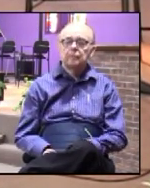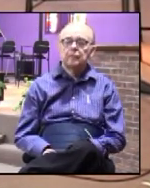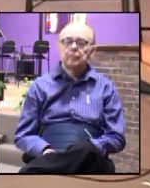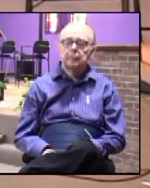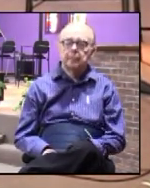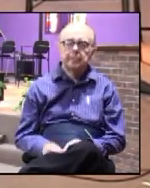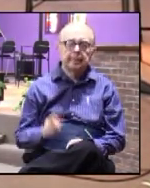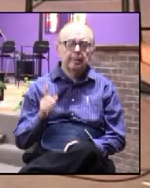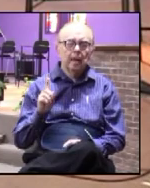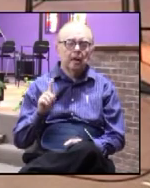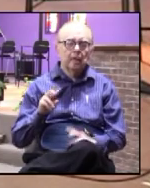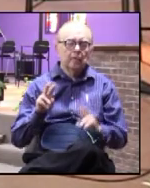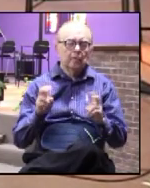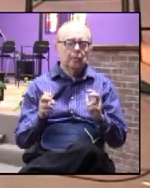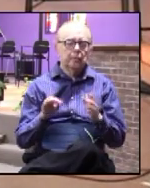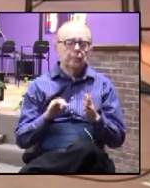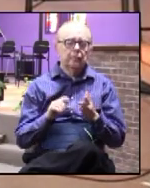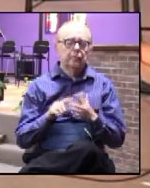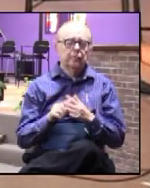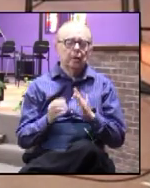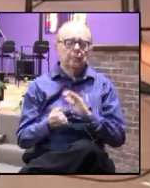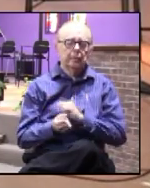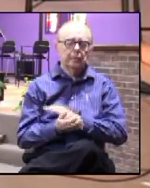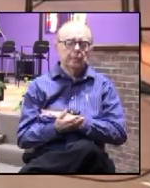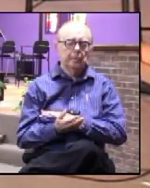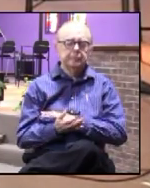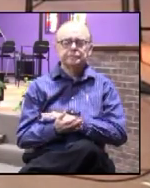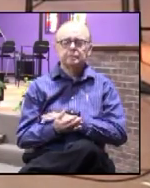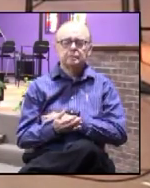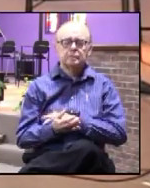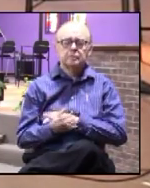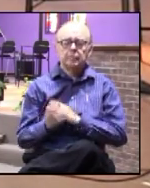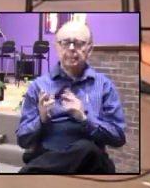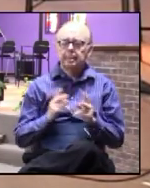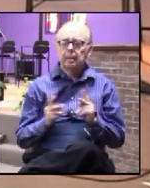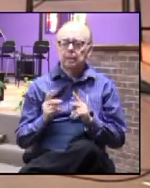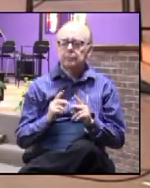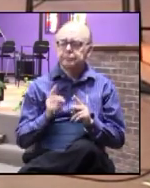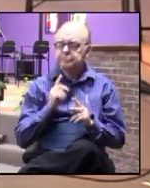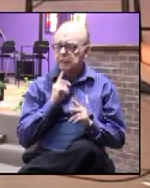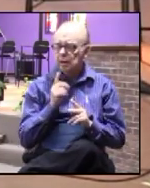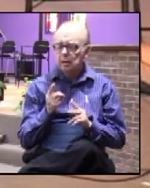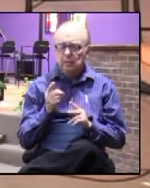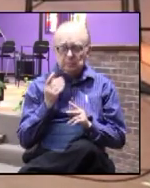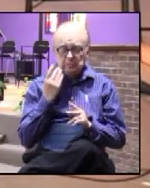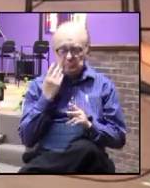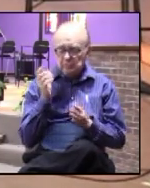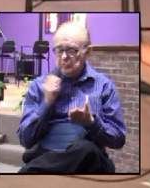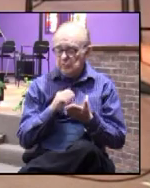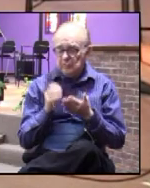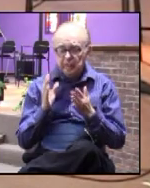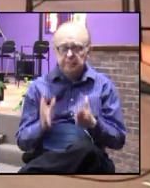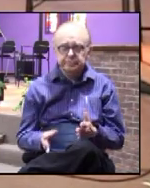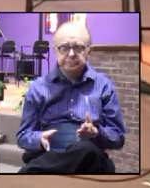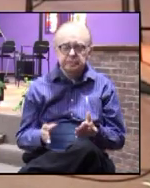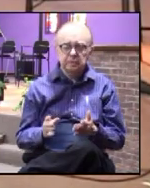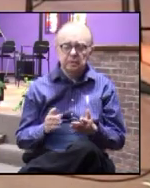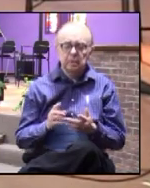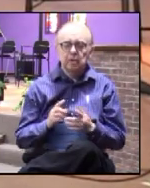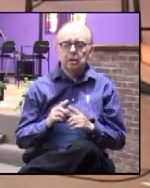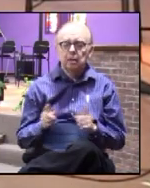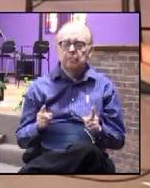Got a couple of quotes to start off. A couple of people that really don't know who the author is, but they said